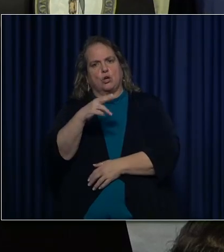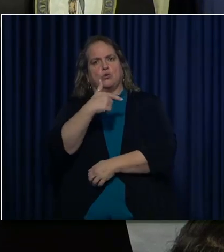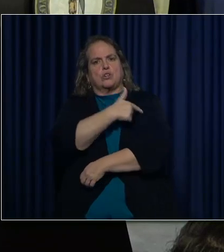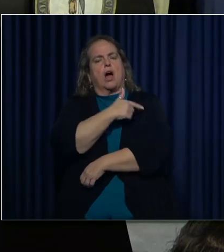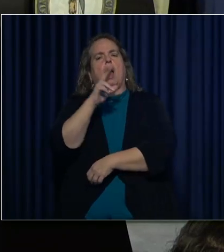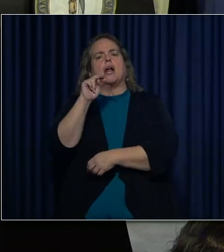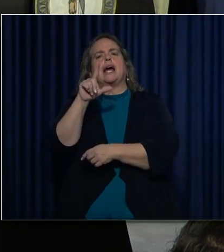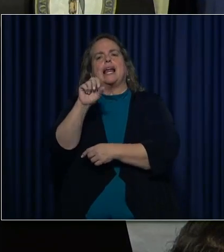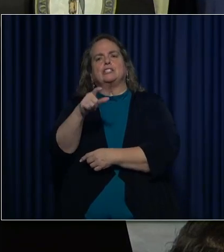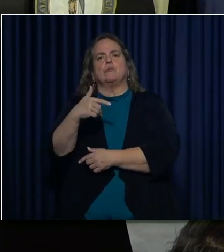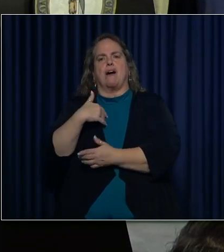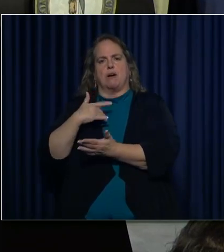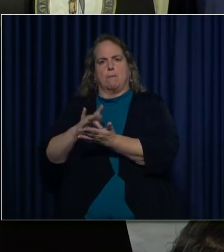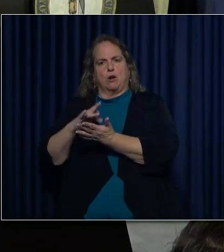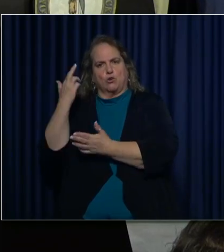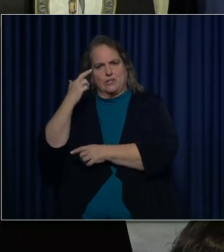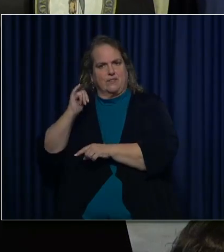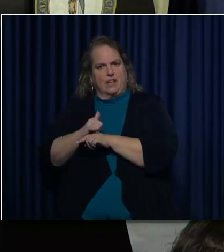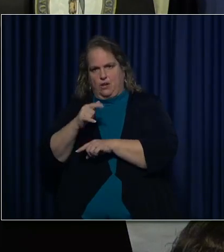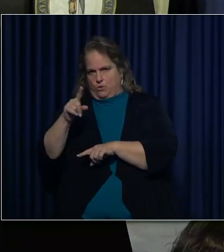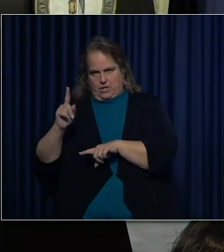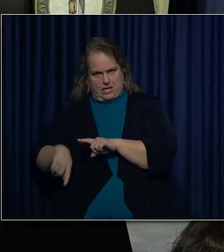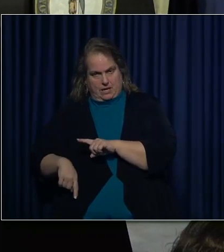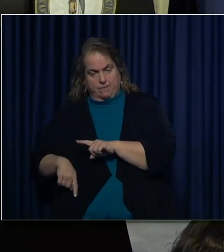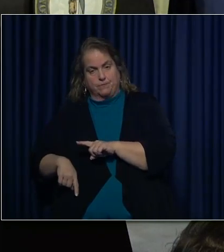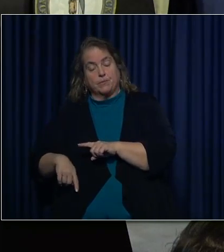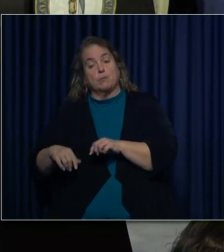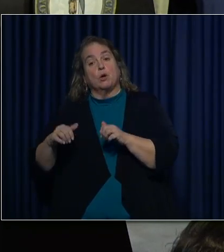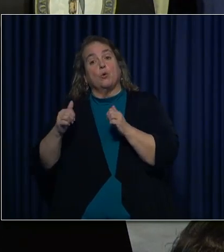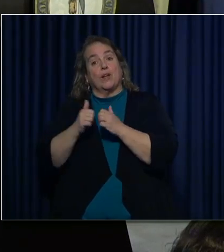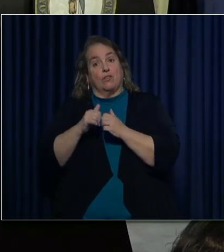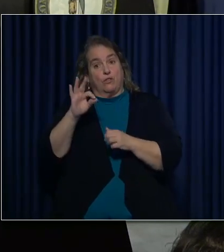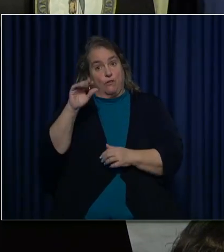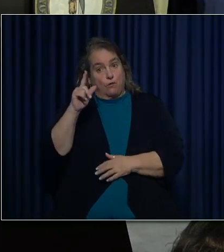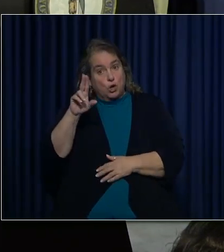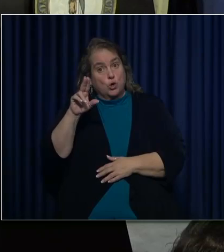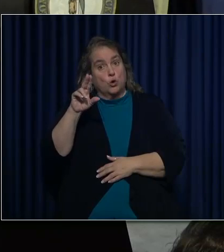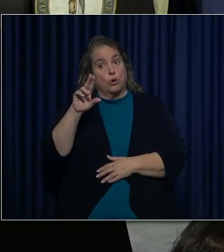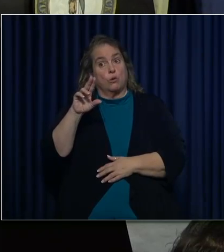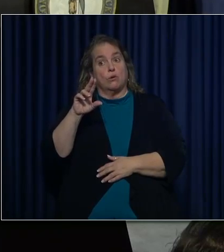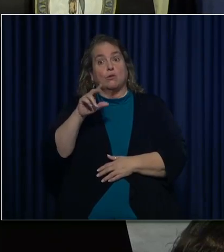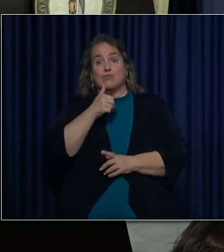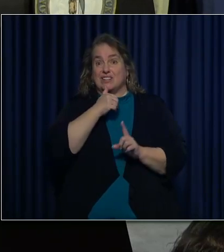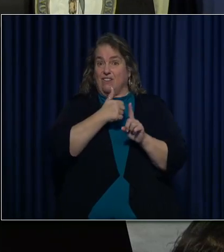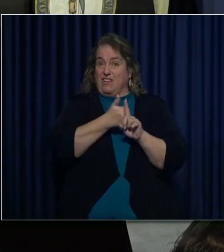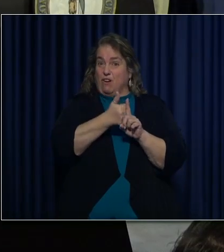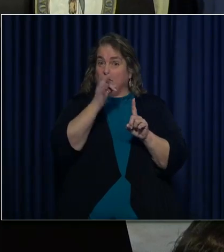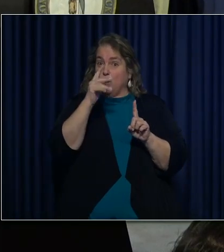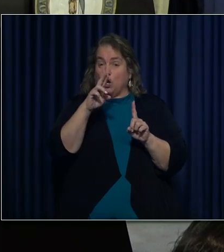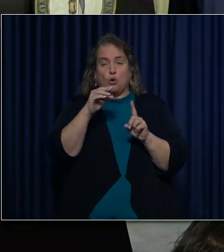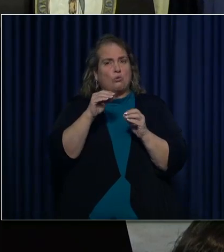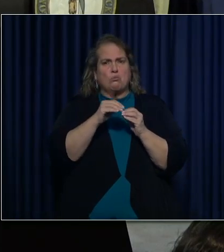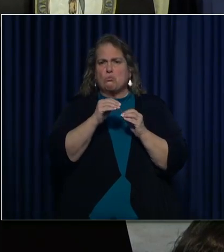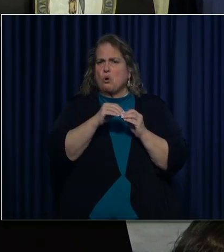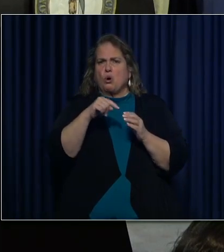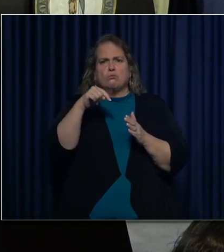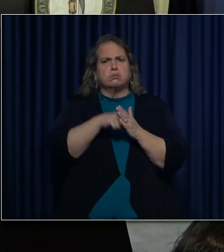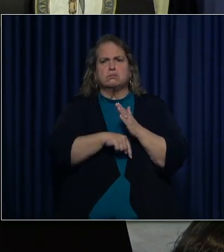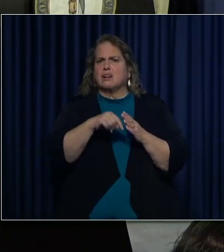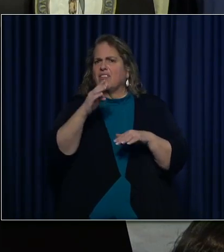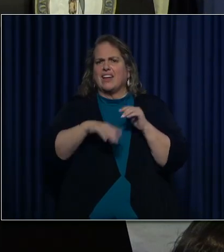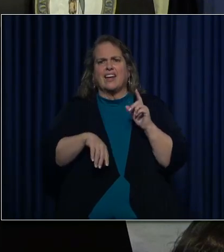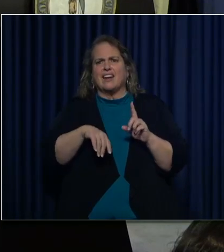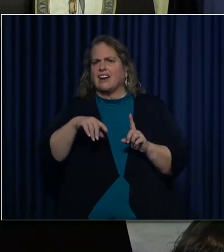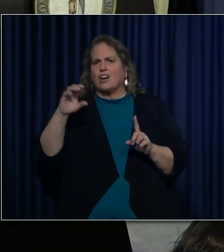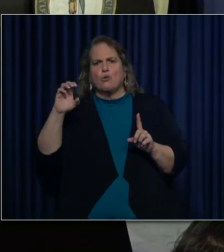reason that they cannot. But with the flu being that much deadlier right now than the